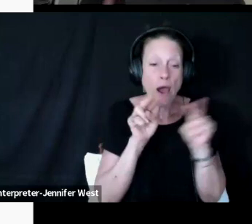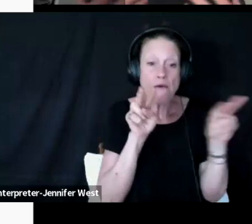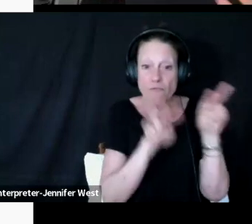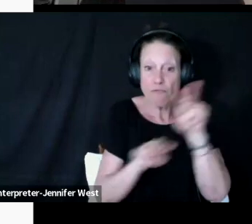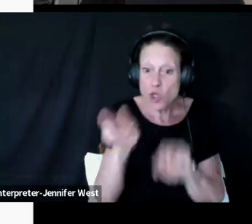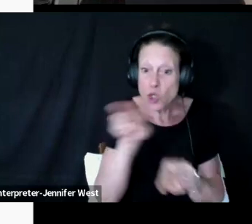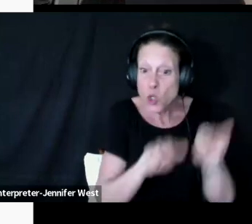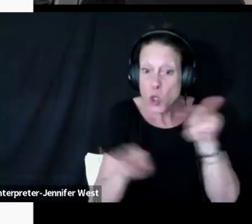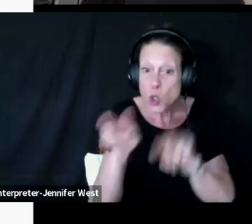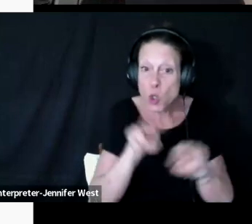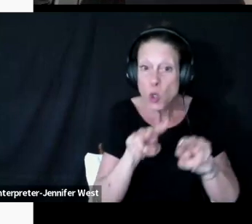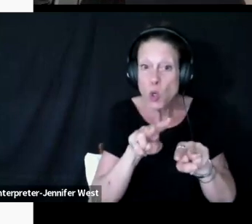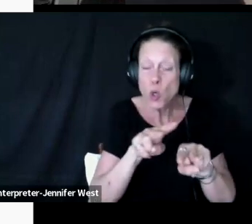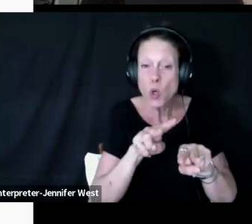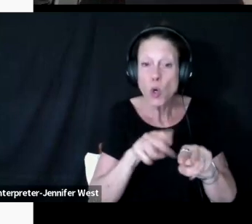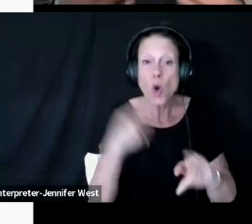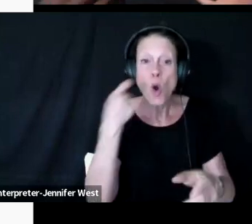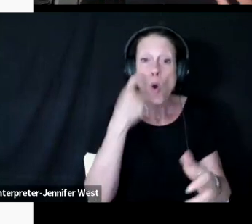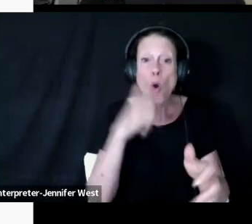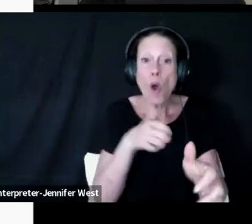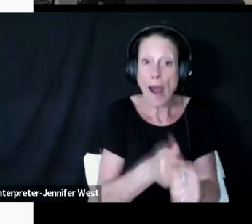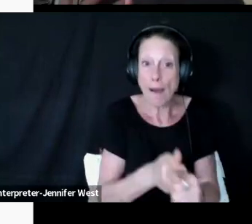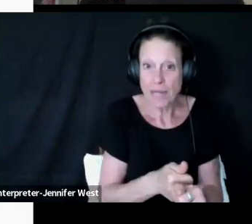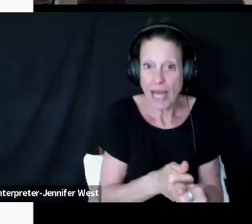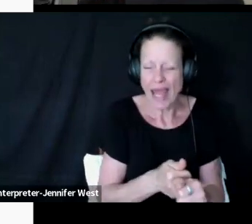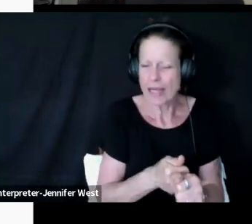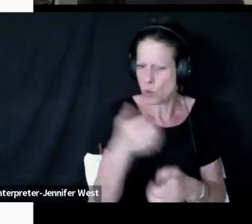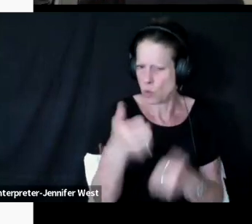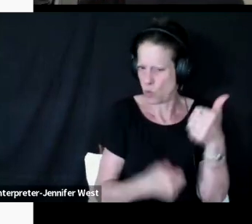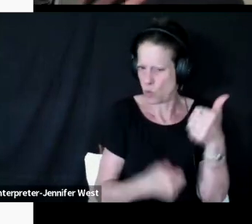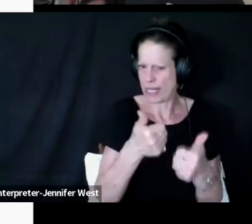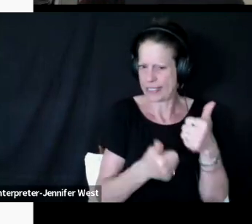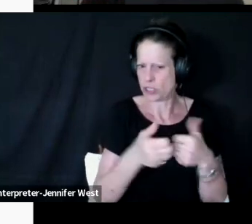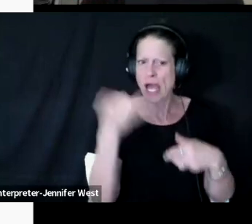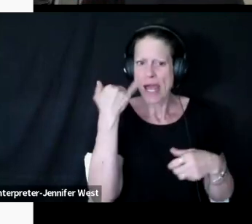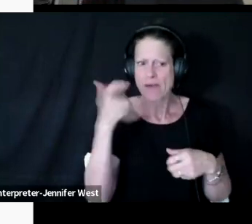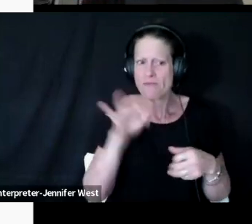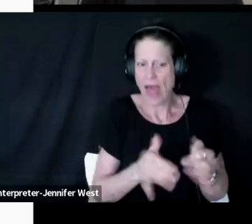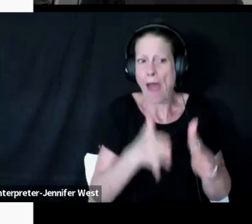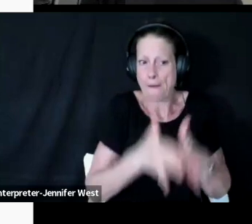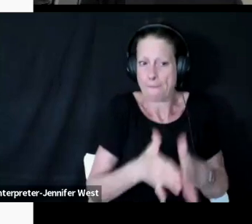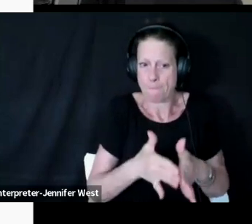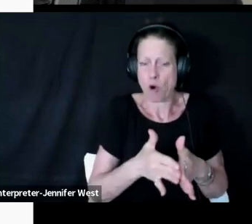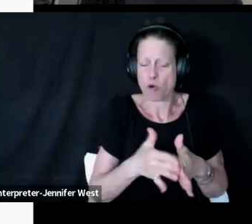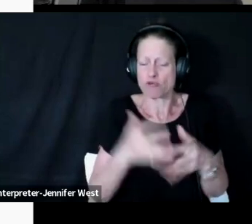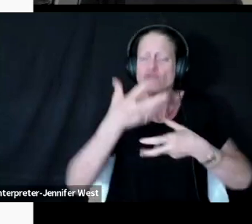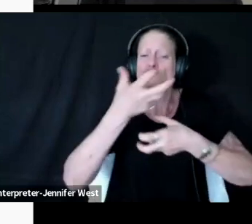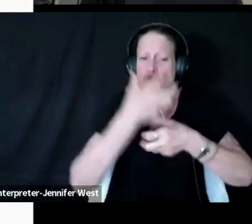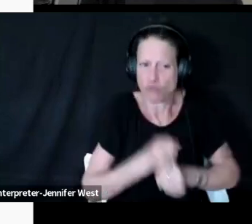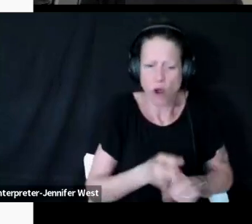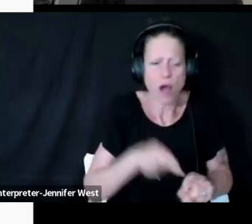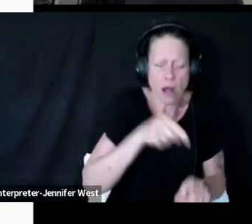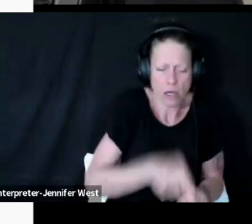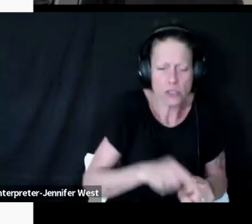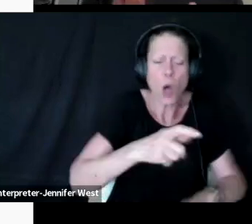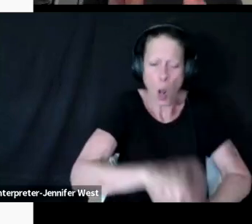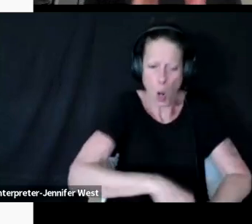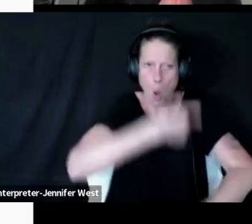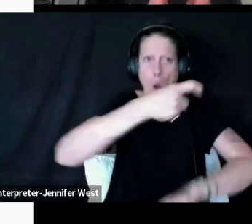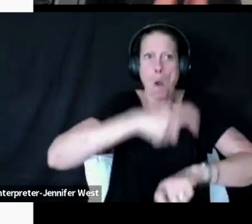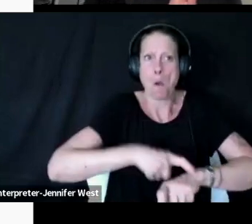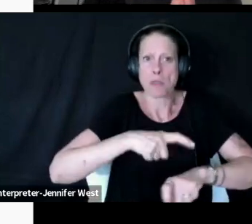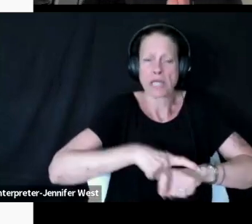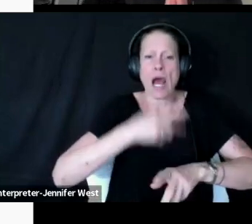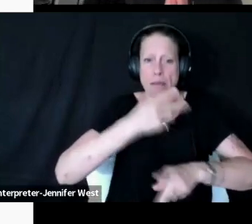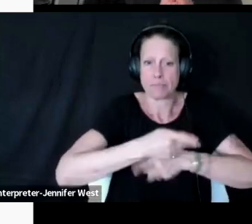be able to make updates to it? So for a caregiver that's been with you a long time, you have a lot of trust, you may want to actually give them the ability where